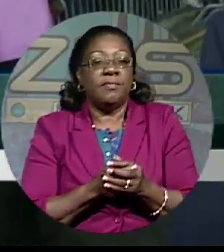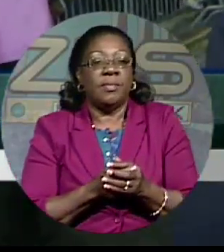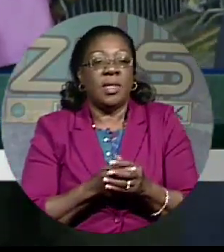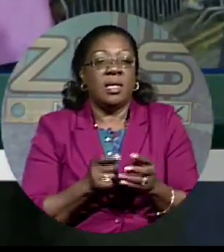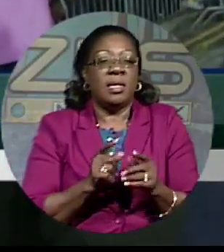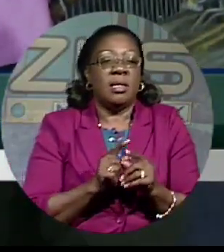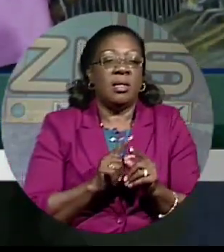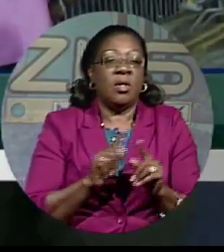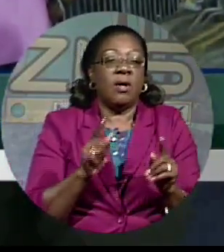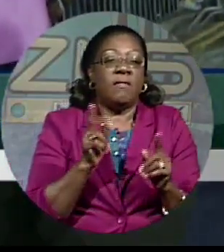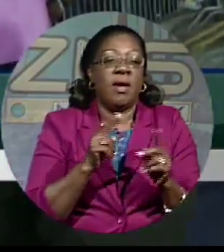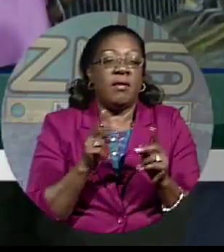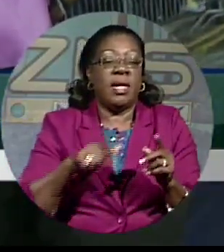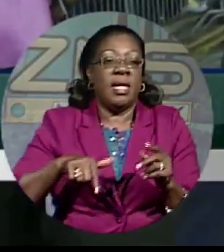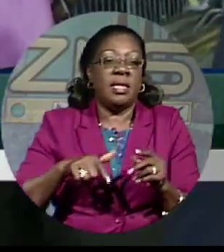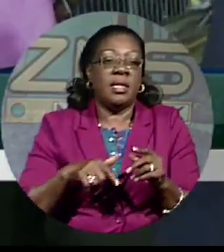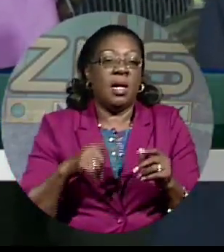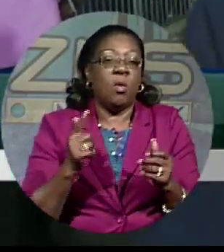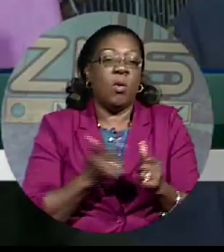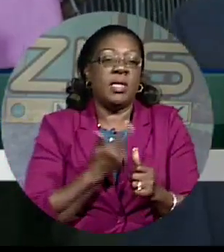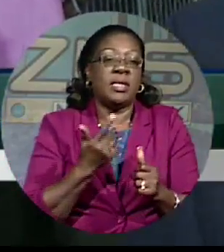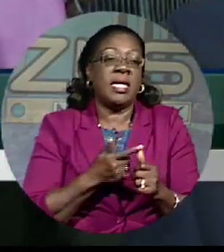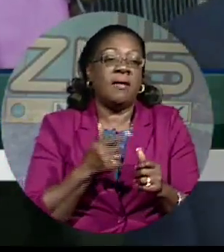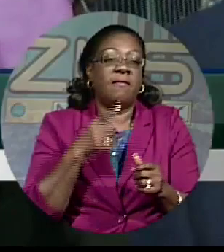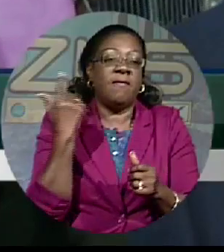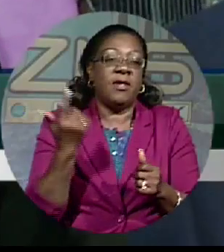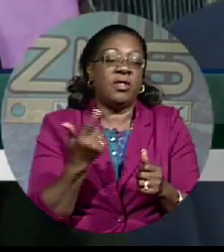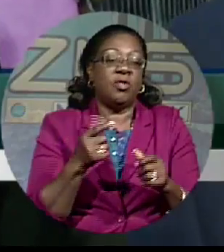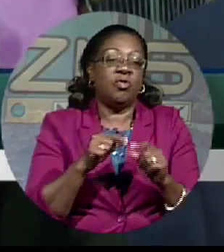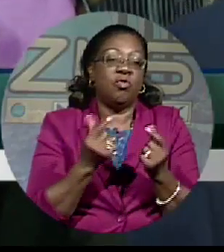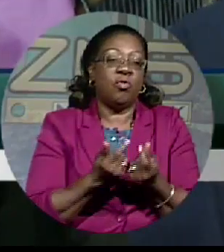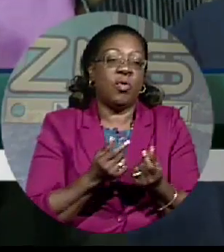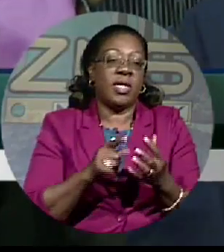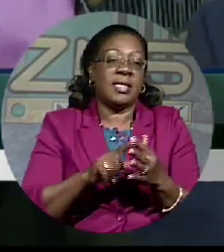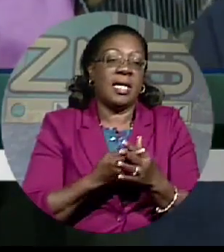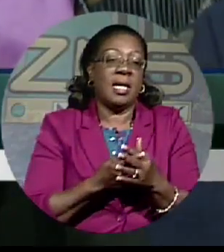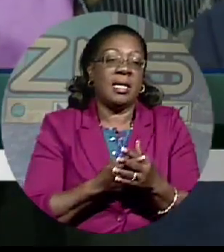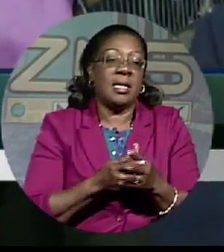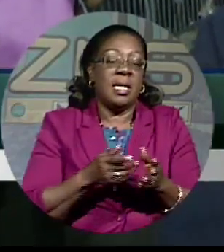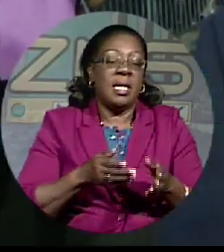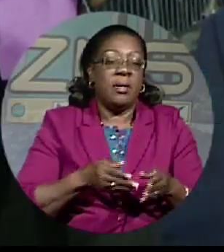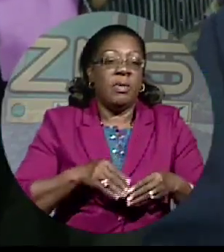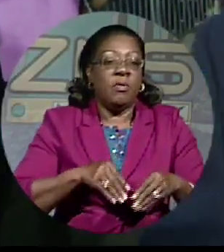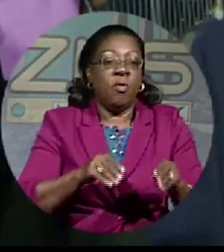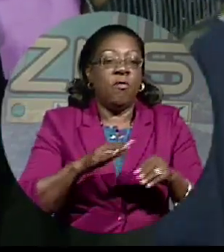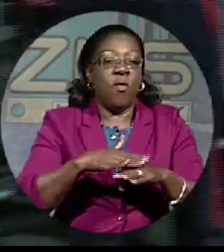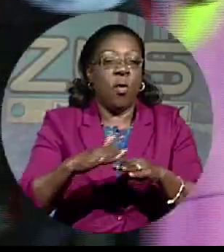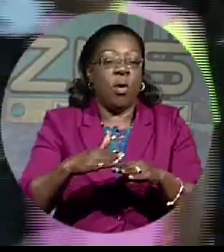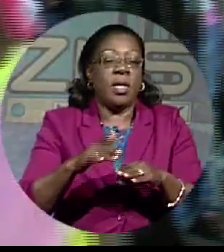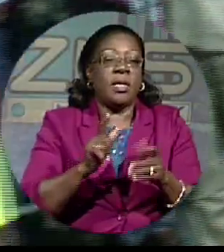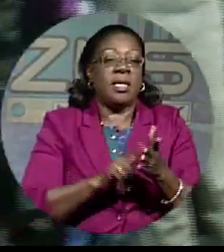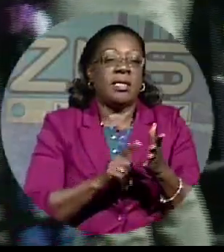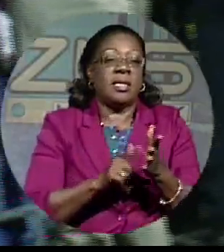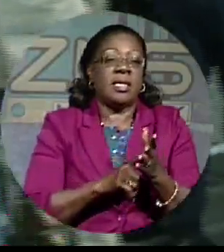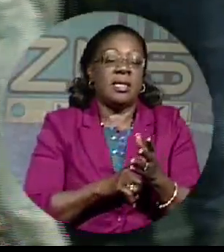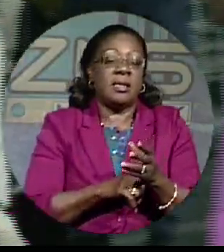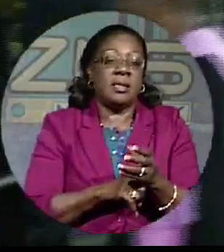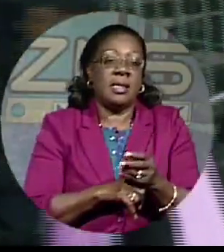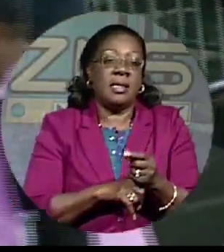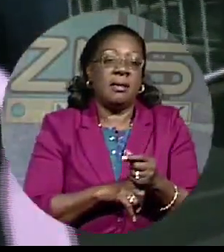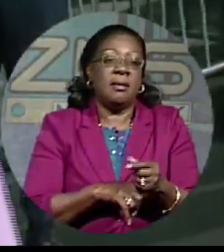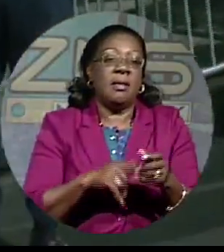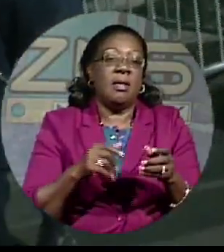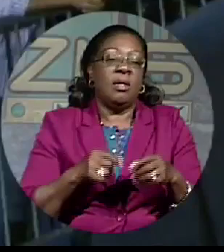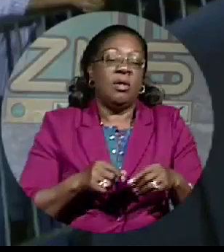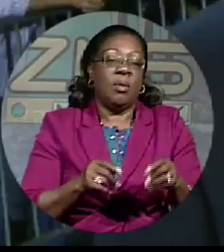not very late. And once that group got started, it was a flow. As far as we can see, this is what should be a normal flow